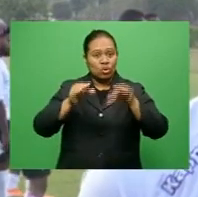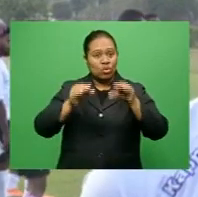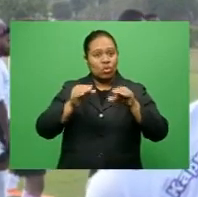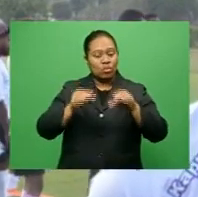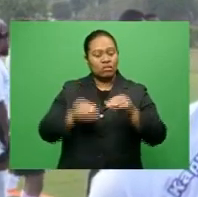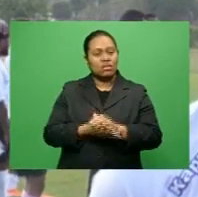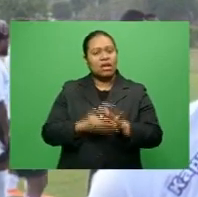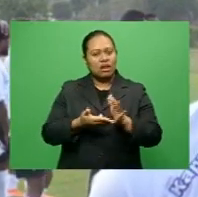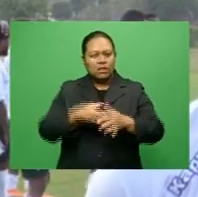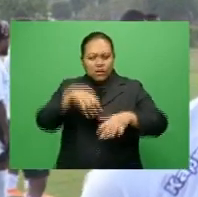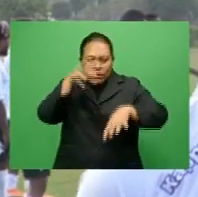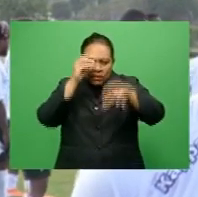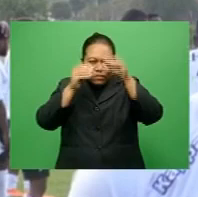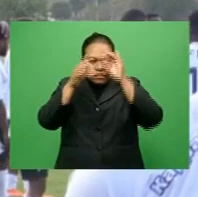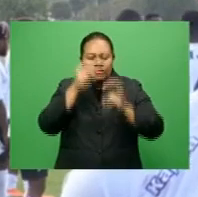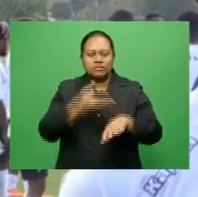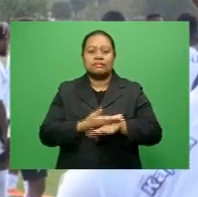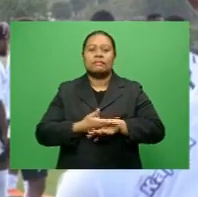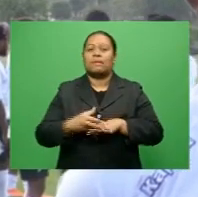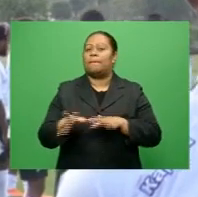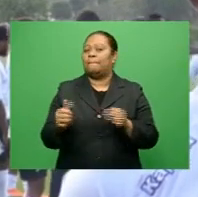really learned a lot, and